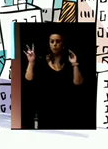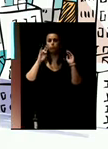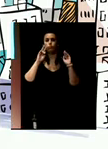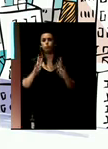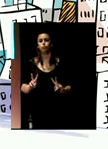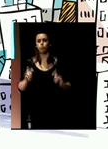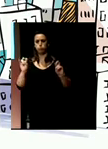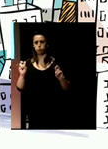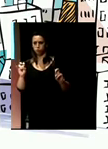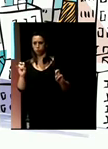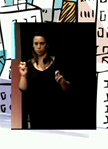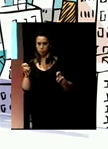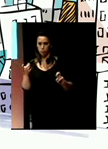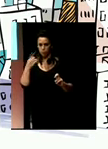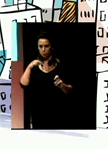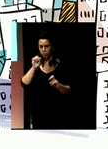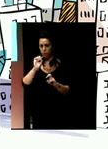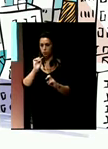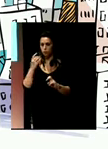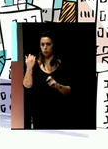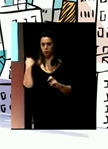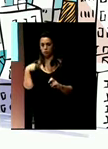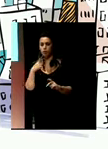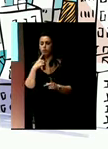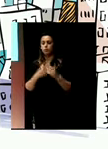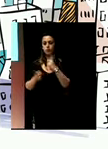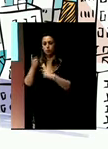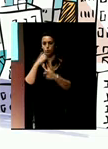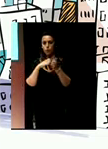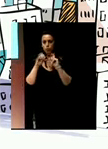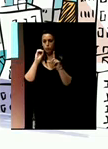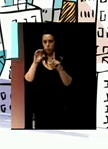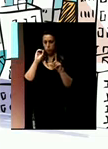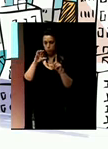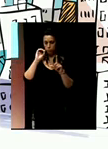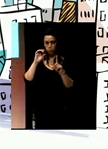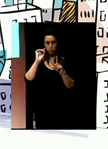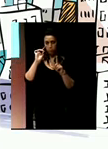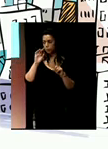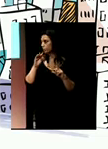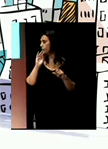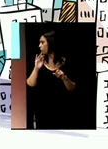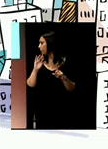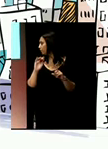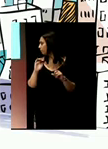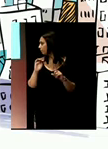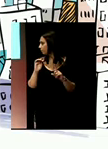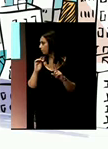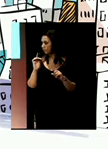I found this application quite new. You talk about open data.